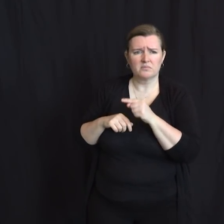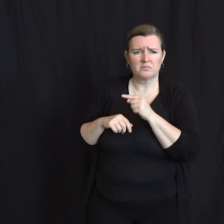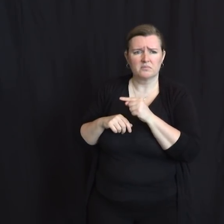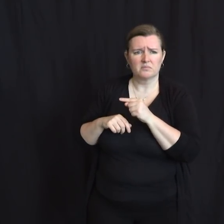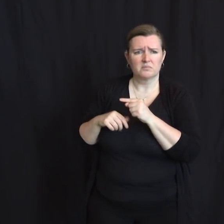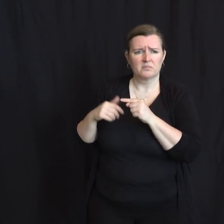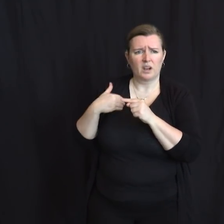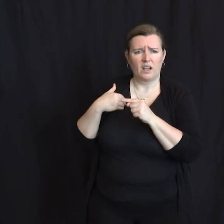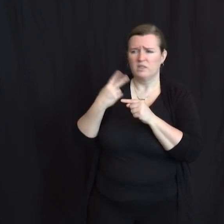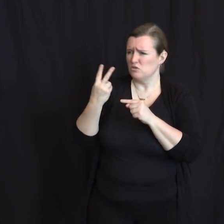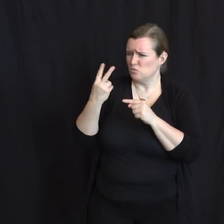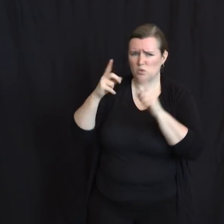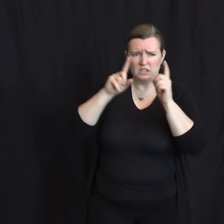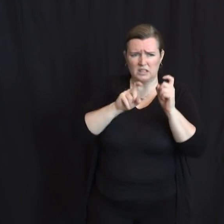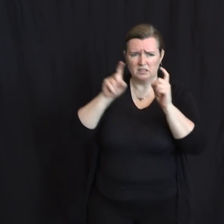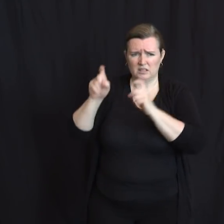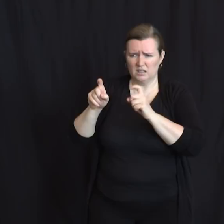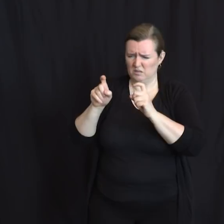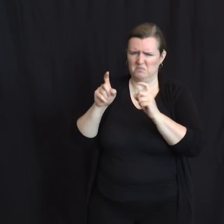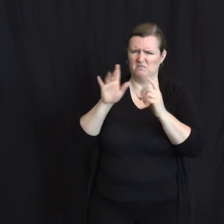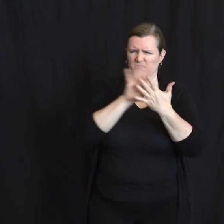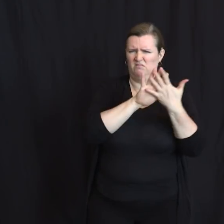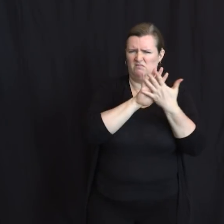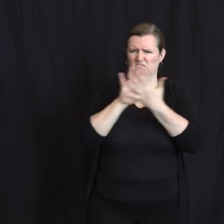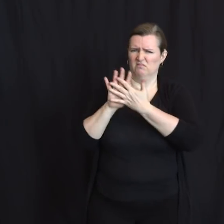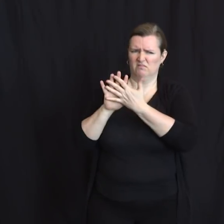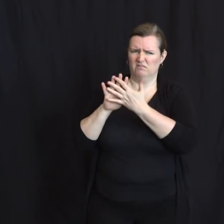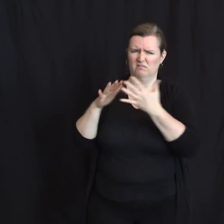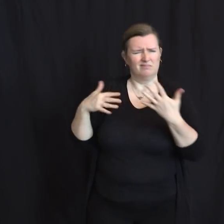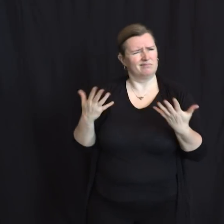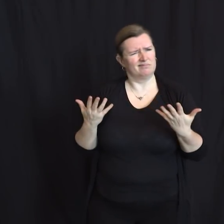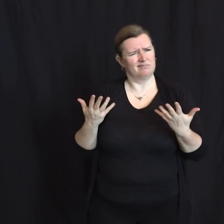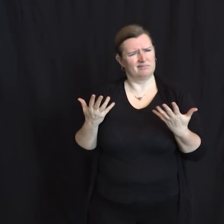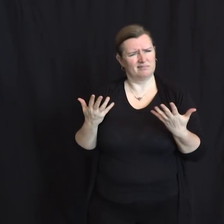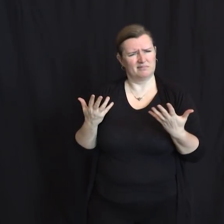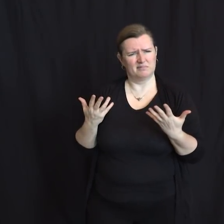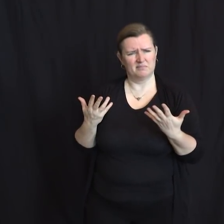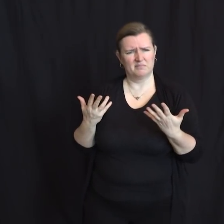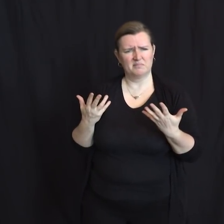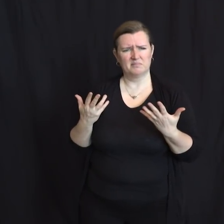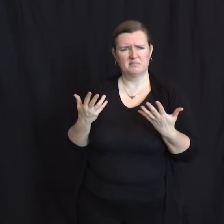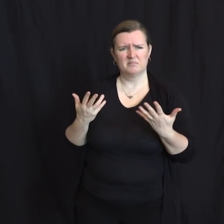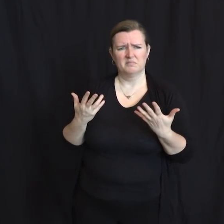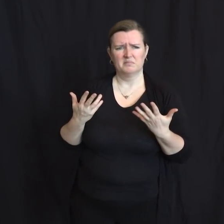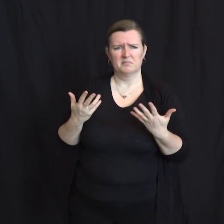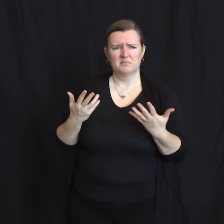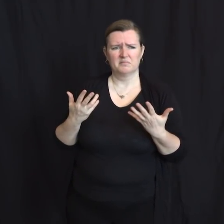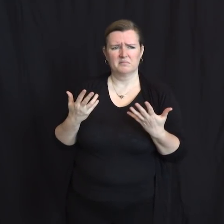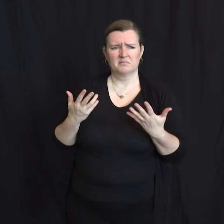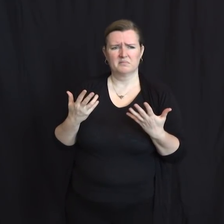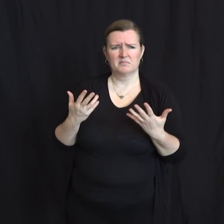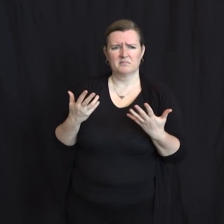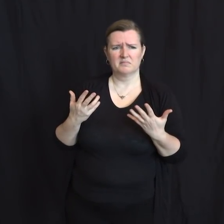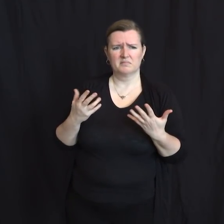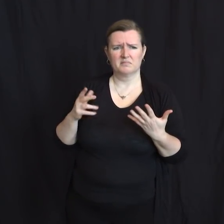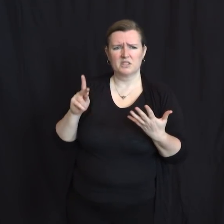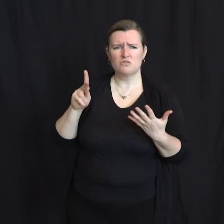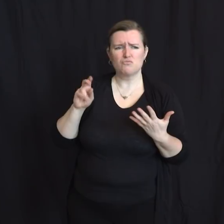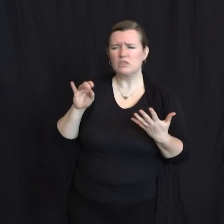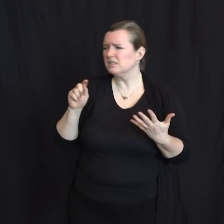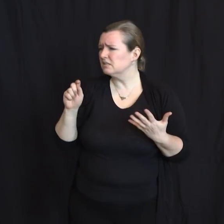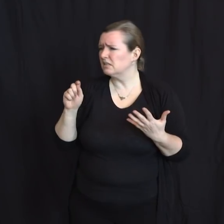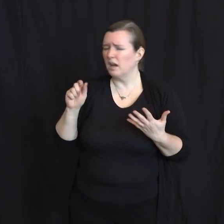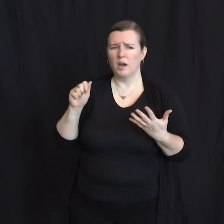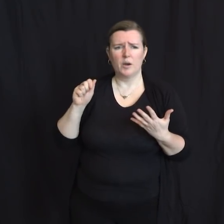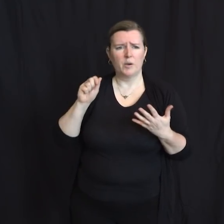tests, to your point. And I meant to say that earlier. Christina and Brian should weigh in here as well, but I am